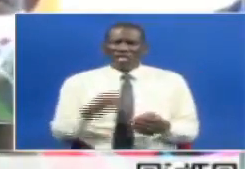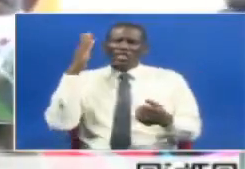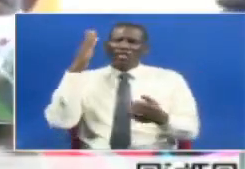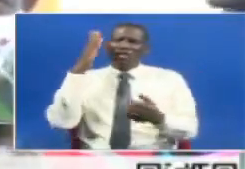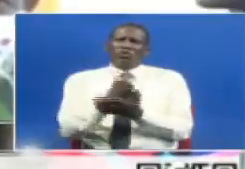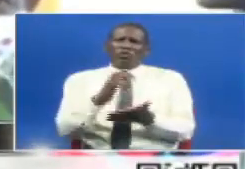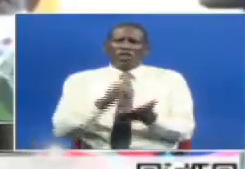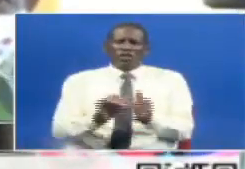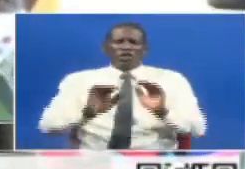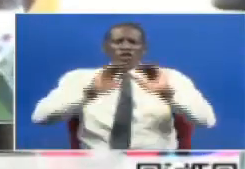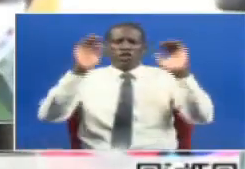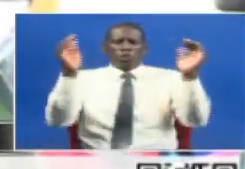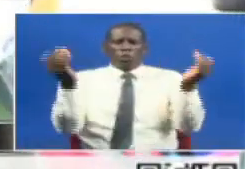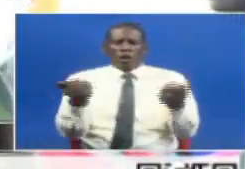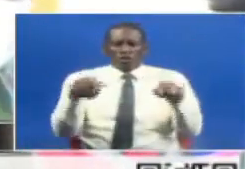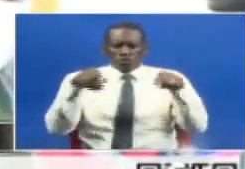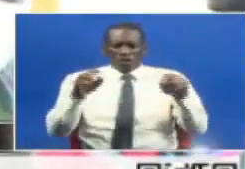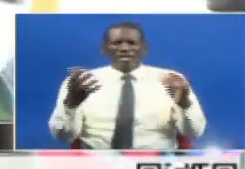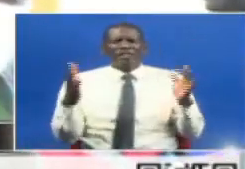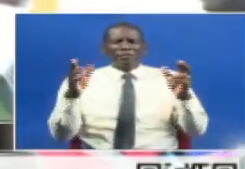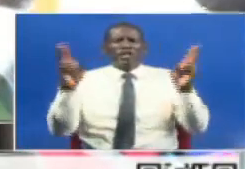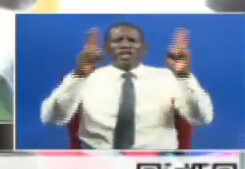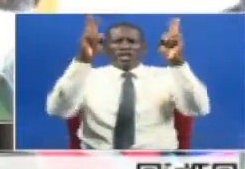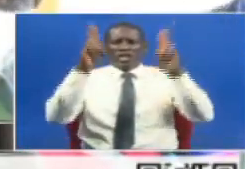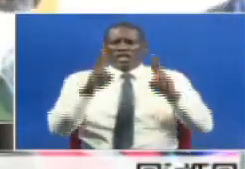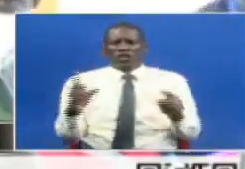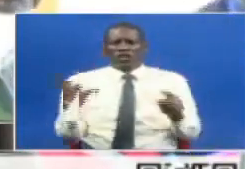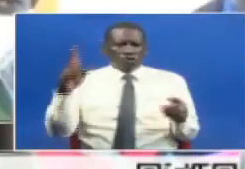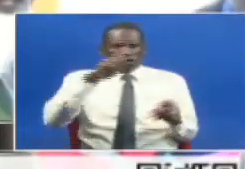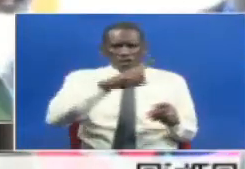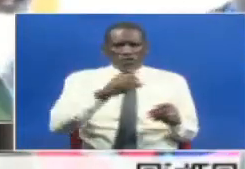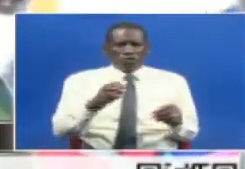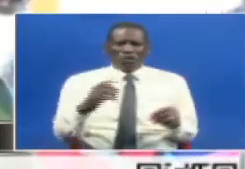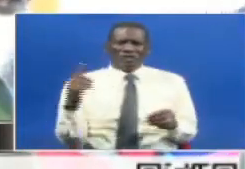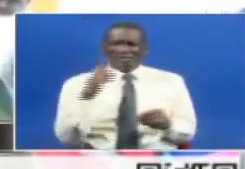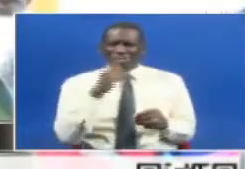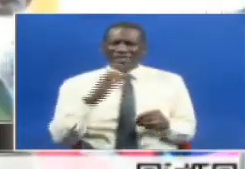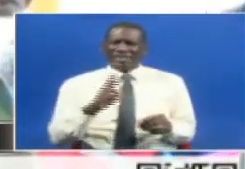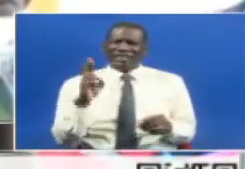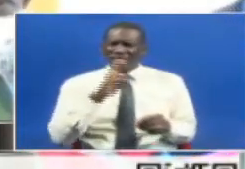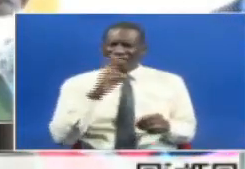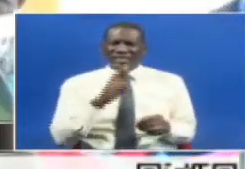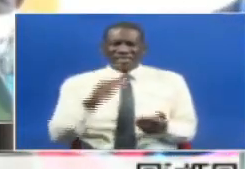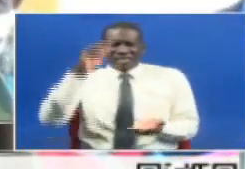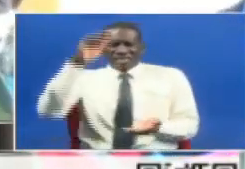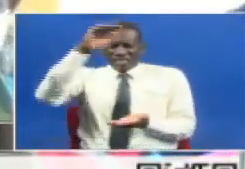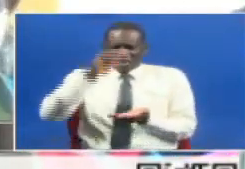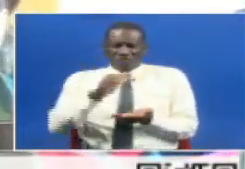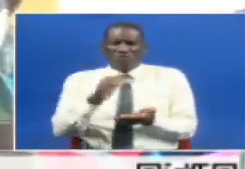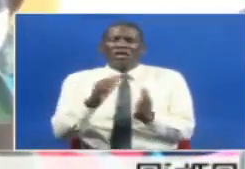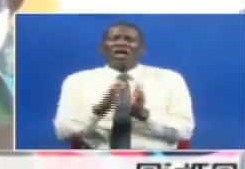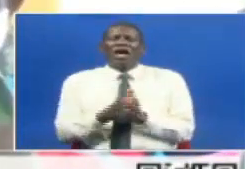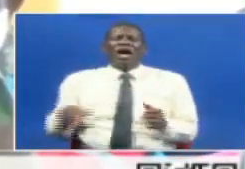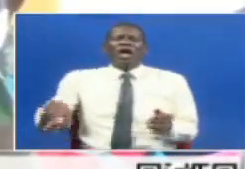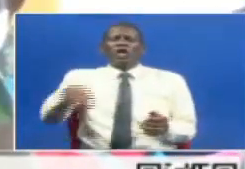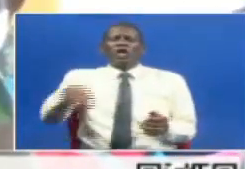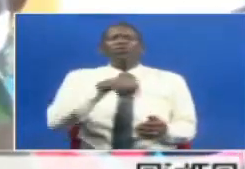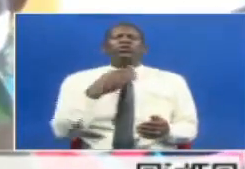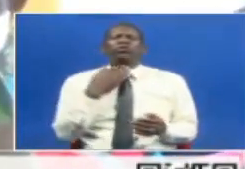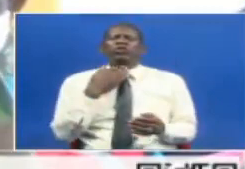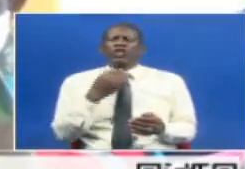is celebrating an international day for disaster risk reduction, and we wanted to measure the level